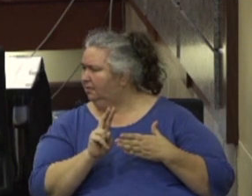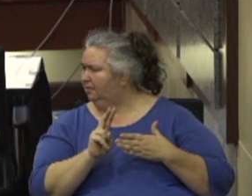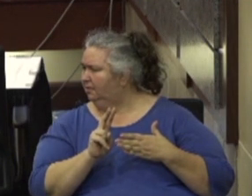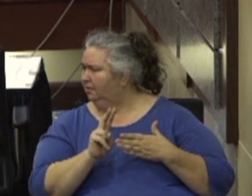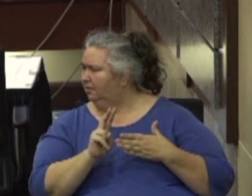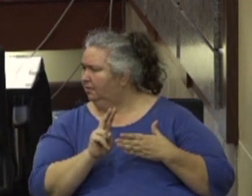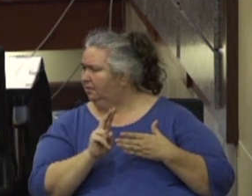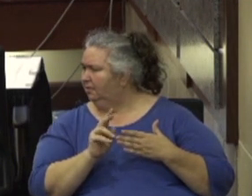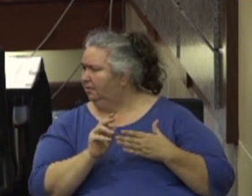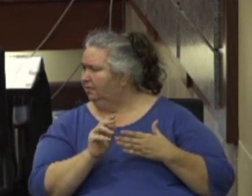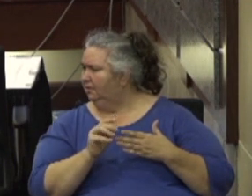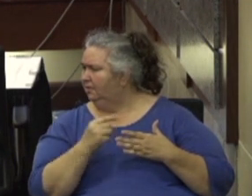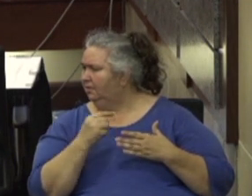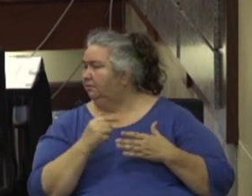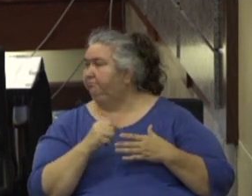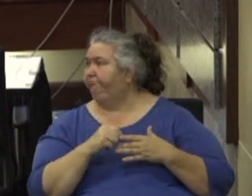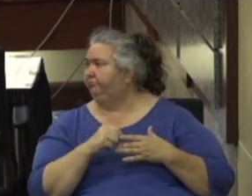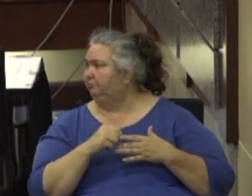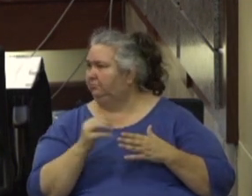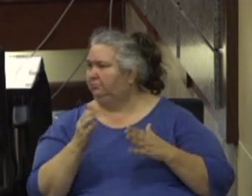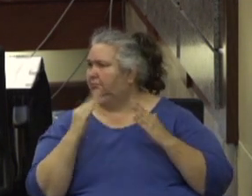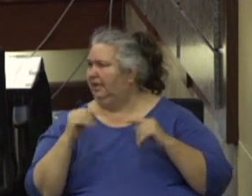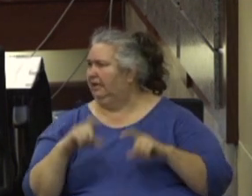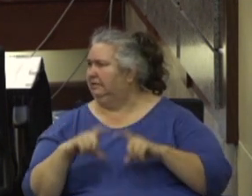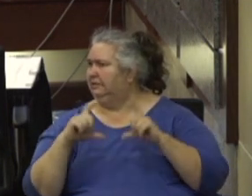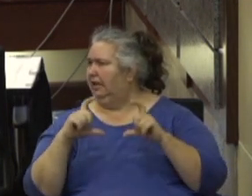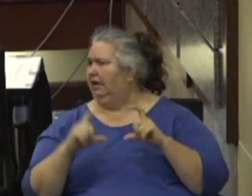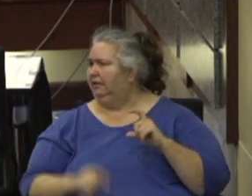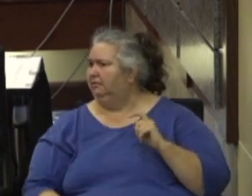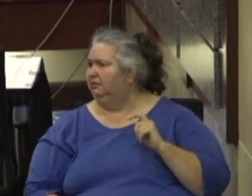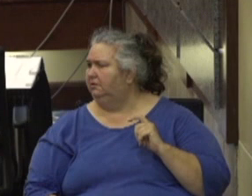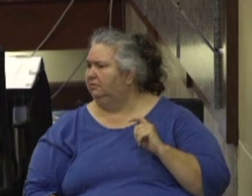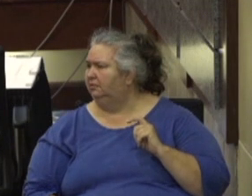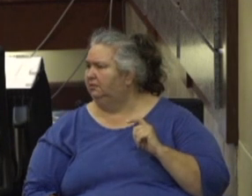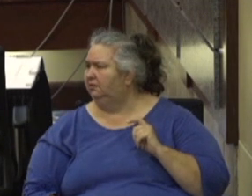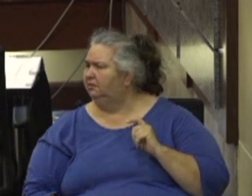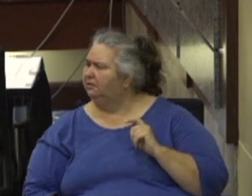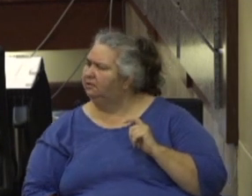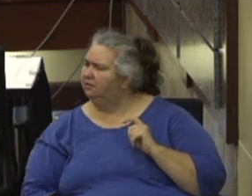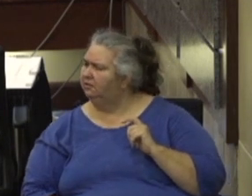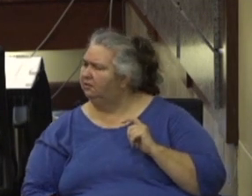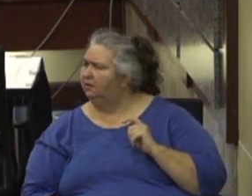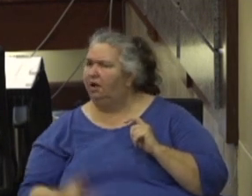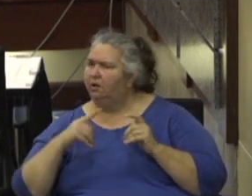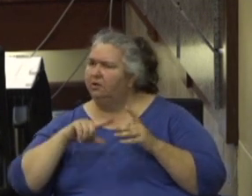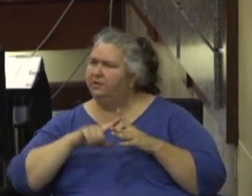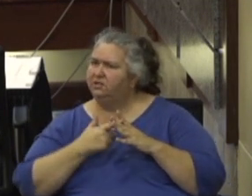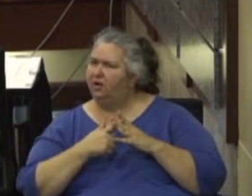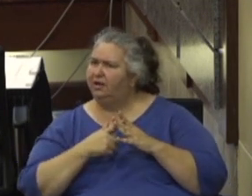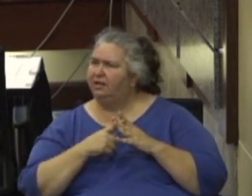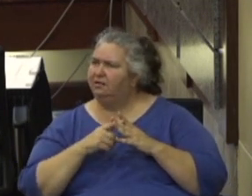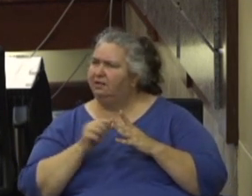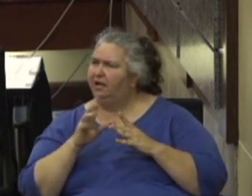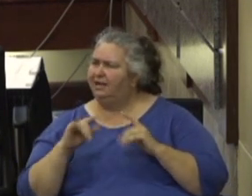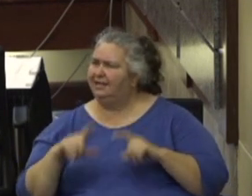If you can go to the next slide, Esmeralda, or whoever's running the slideshow. Mm-hmm.